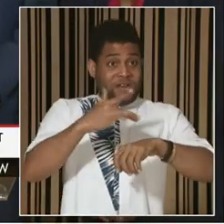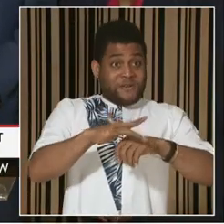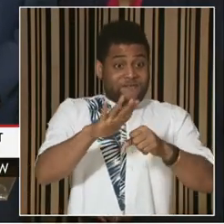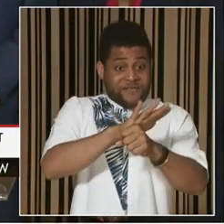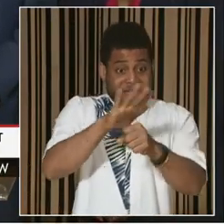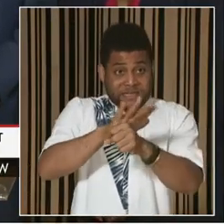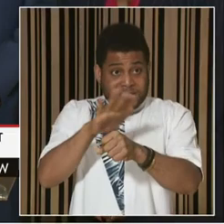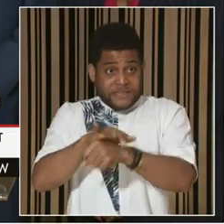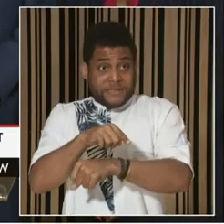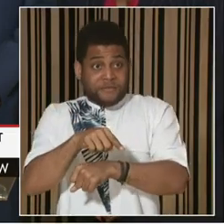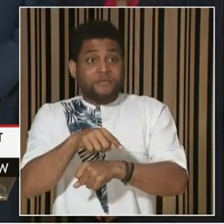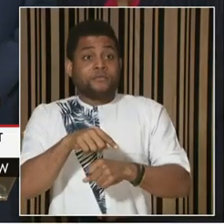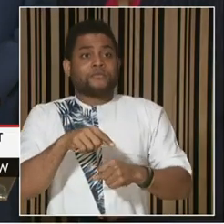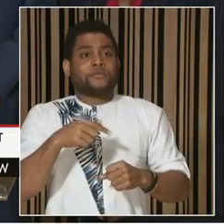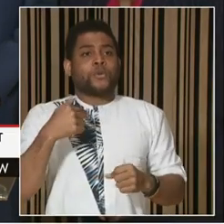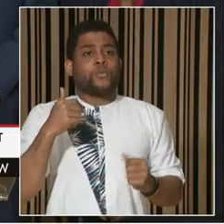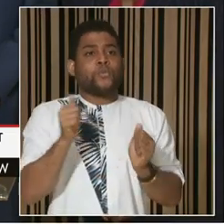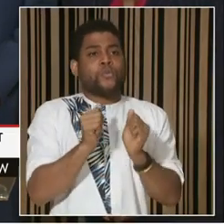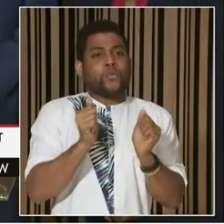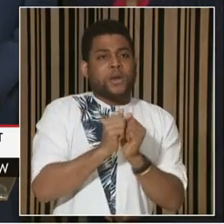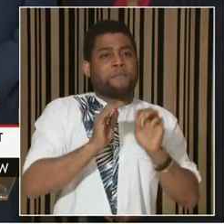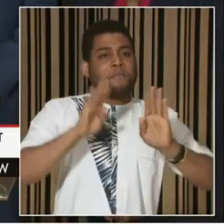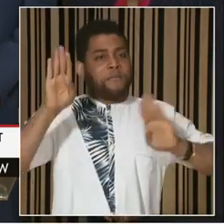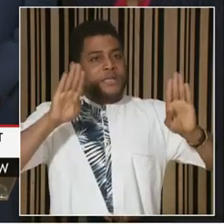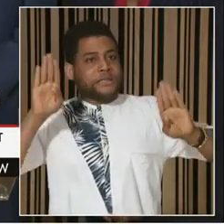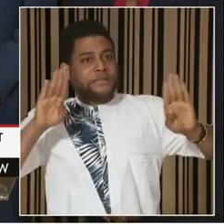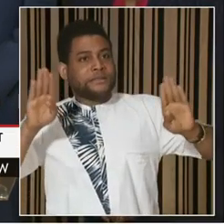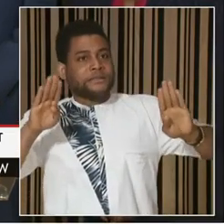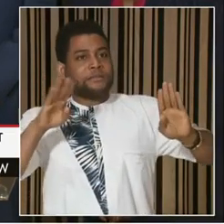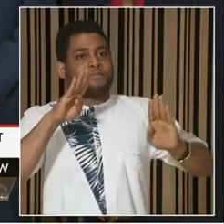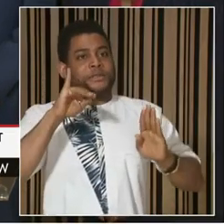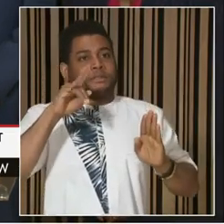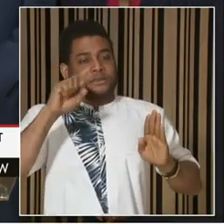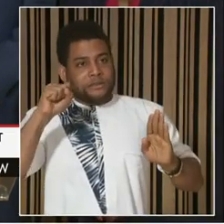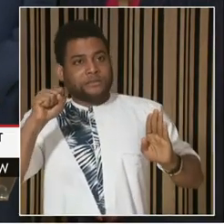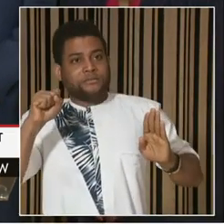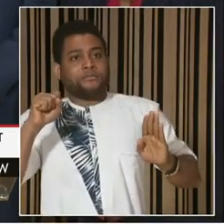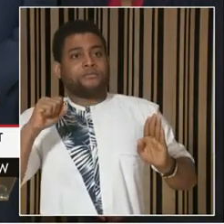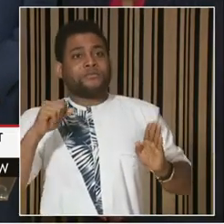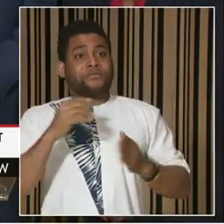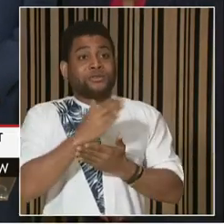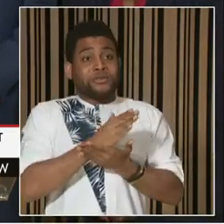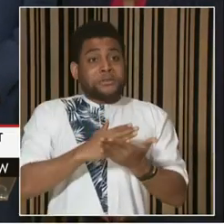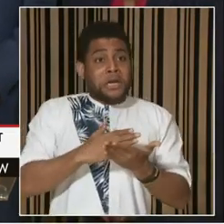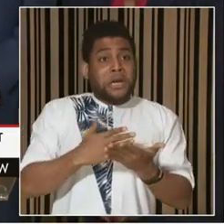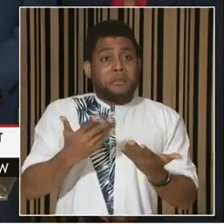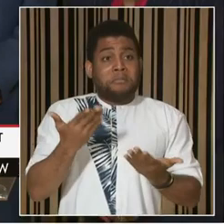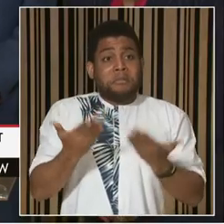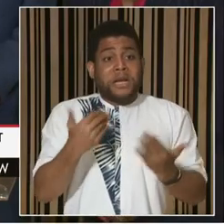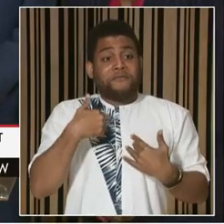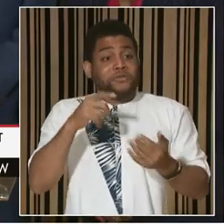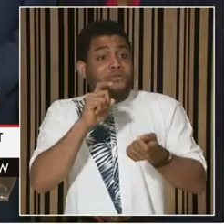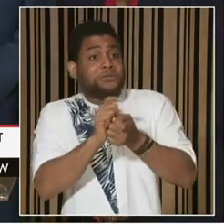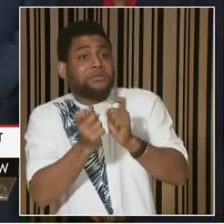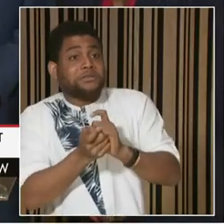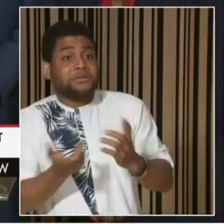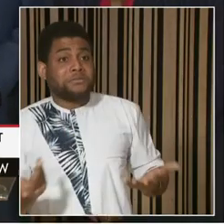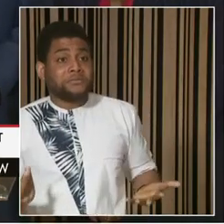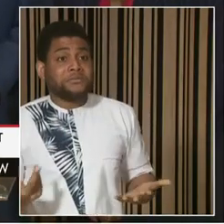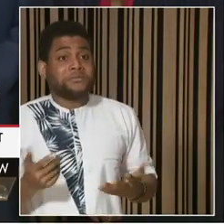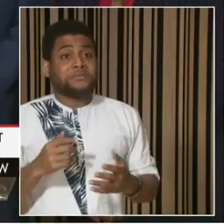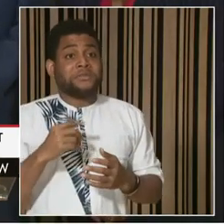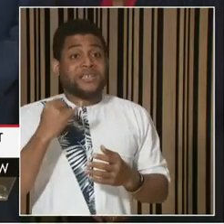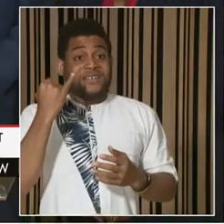bids to do that. In some cases, we have to change the spaces. We have